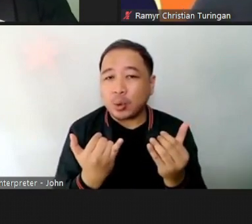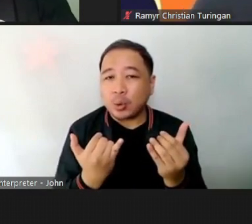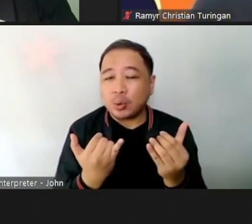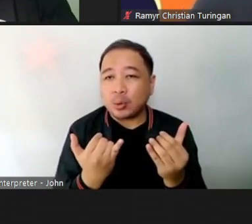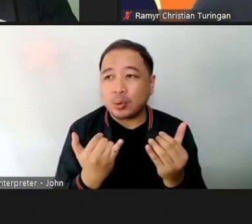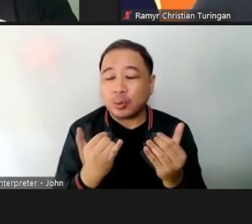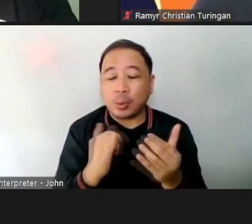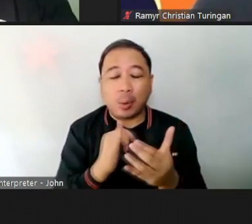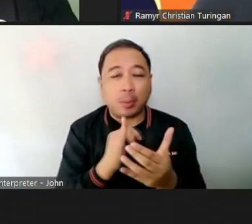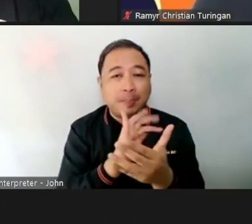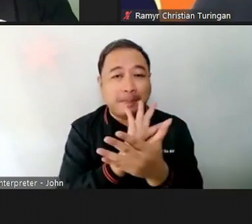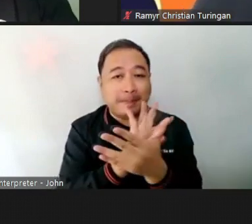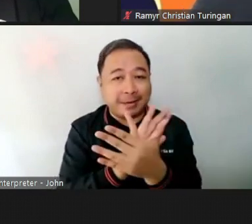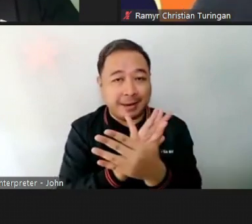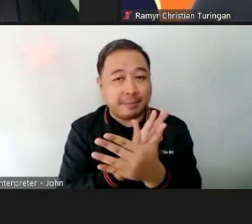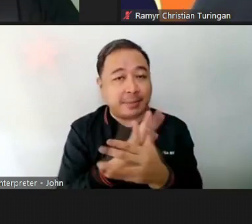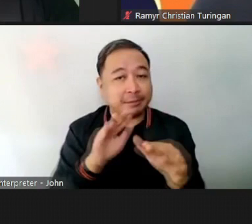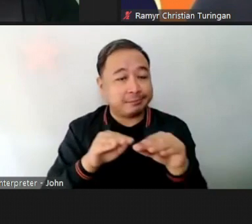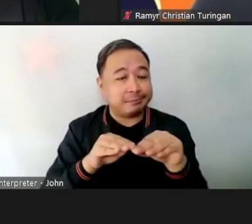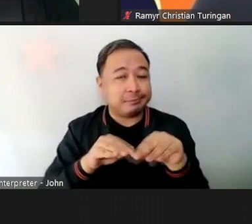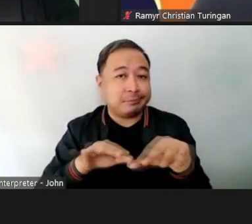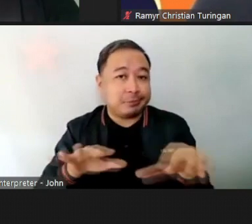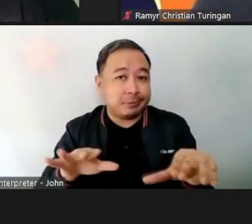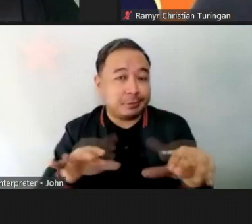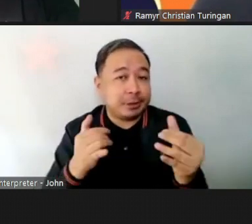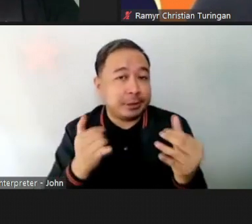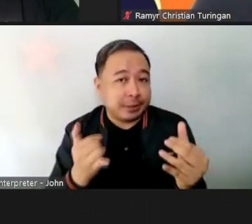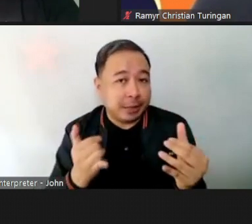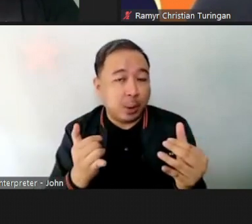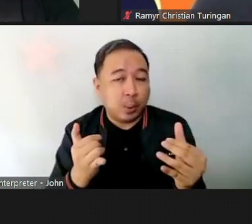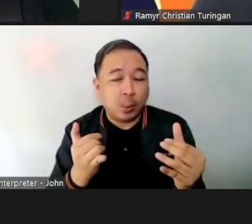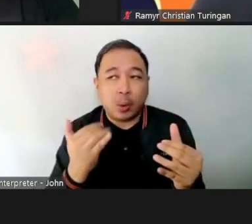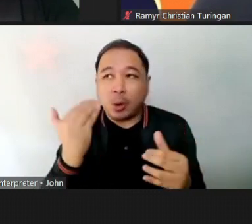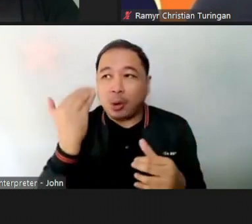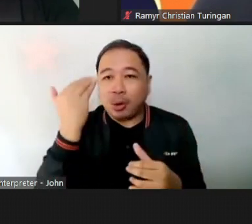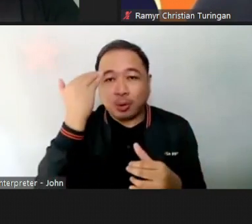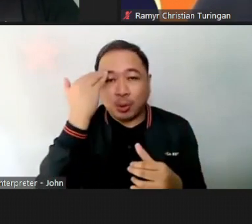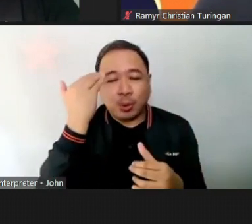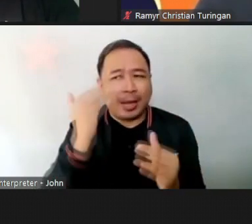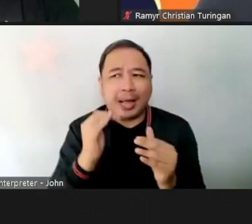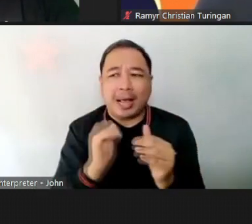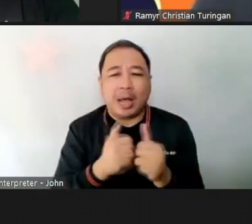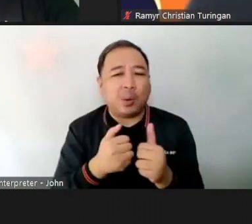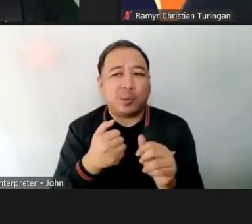we never know how violence against children and USAID occurs in